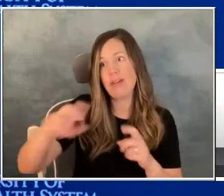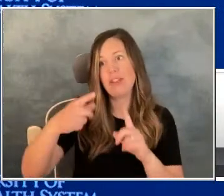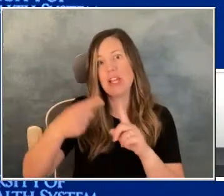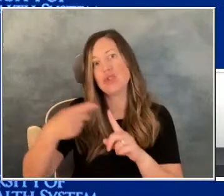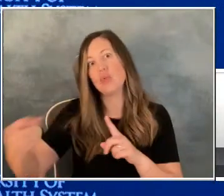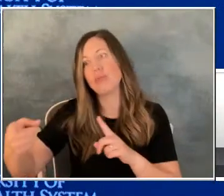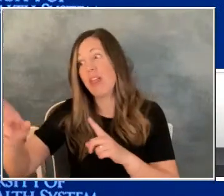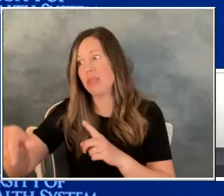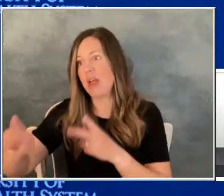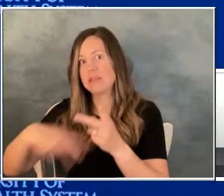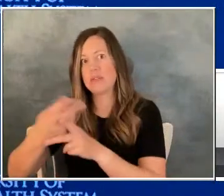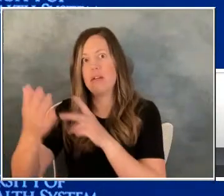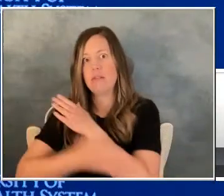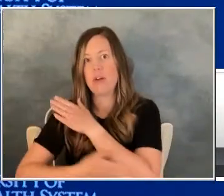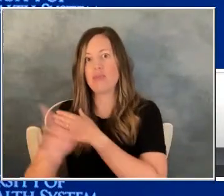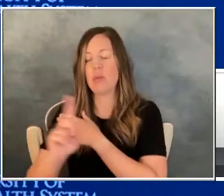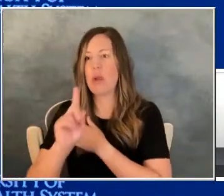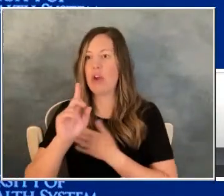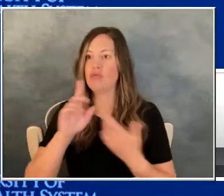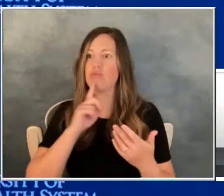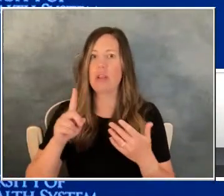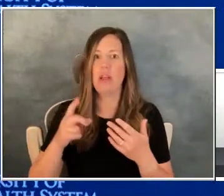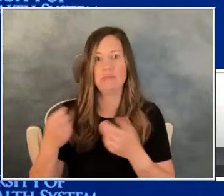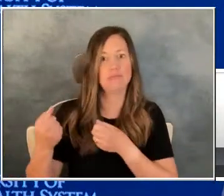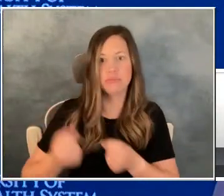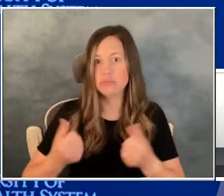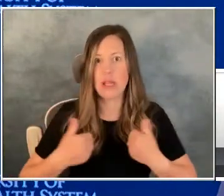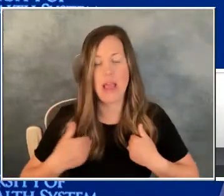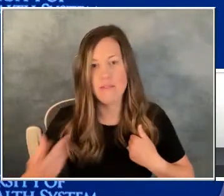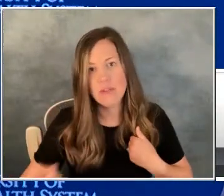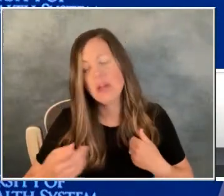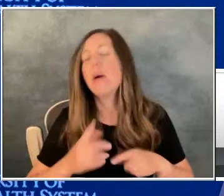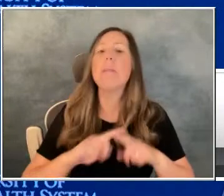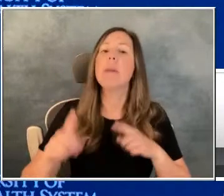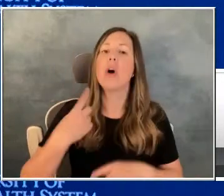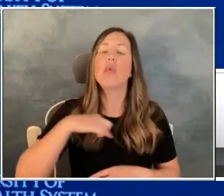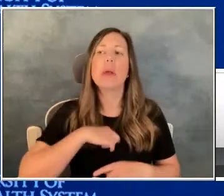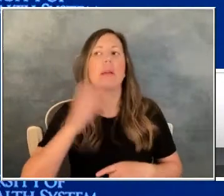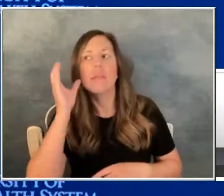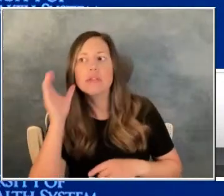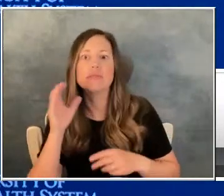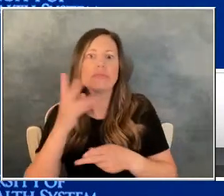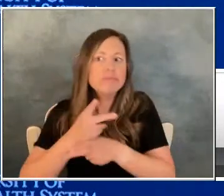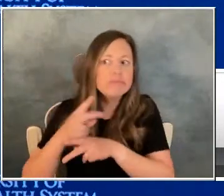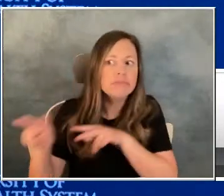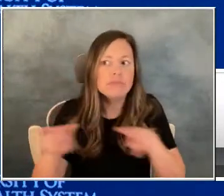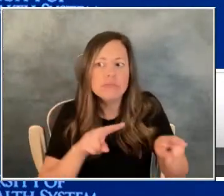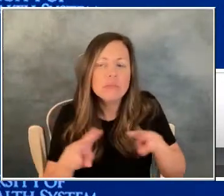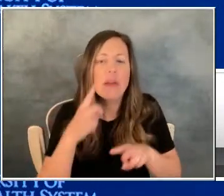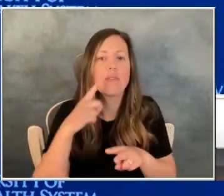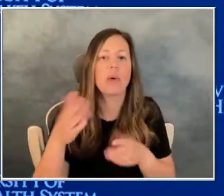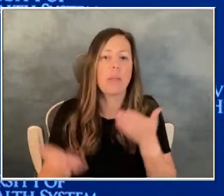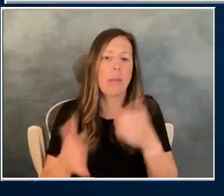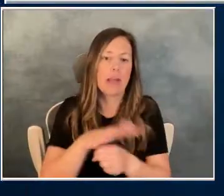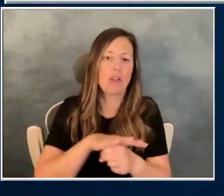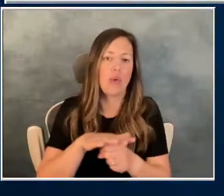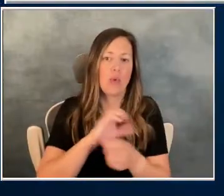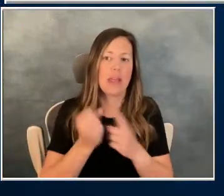be investigating and keeping our ears up for cases that may be local as well. How